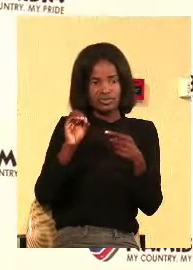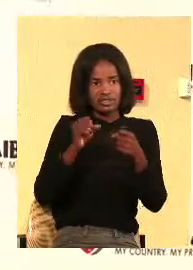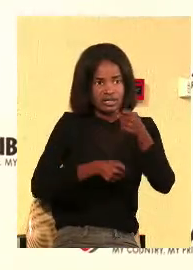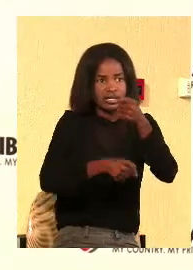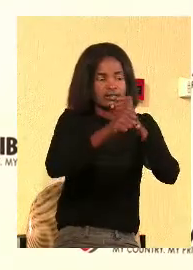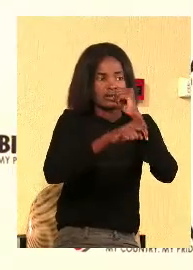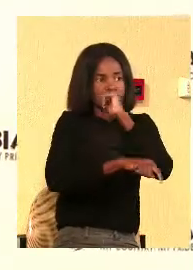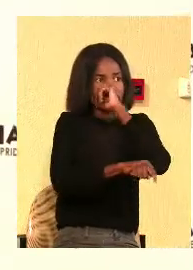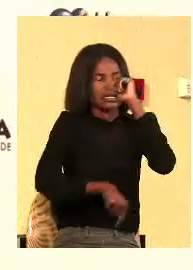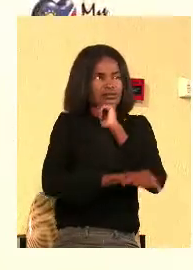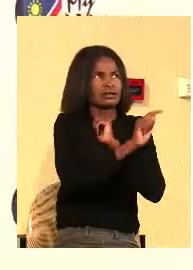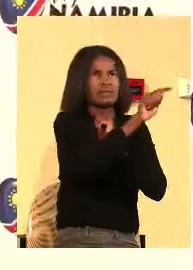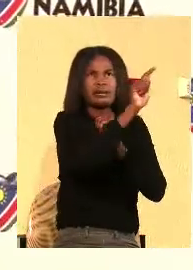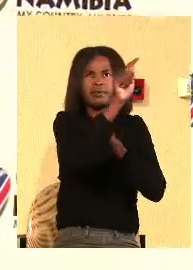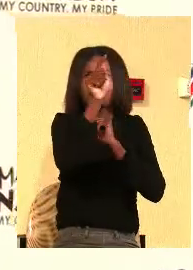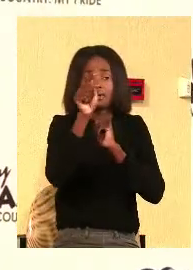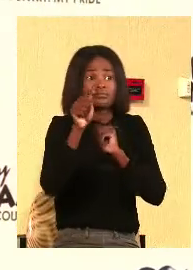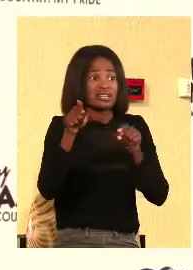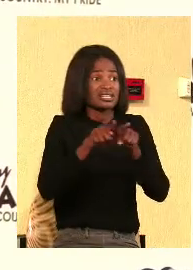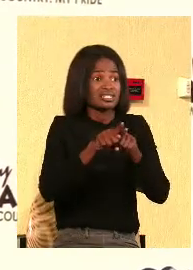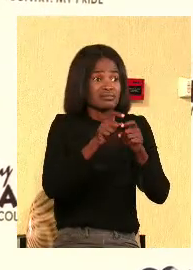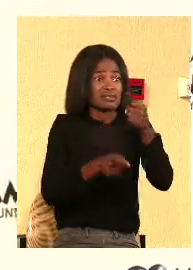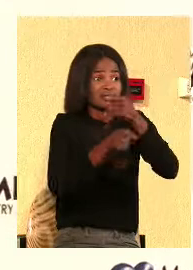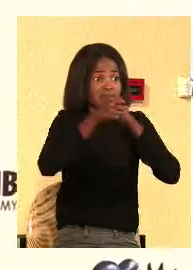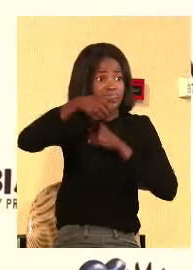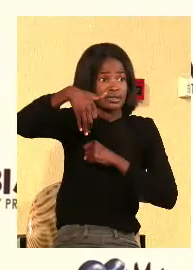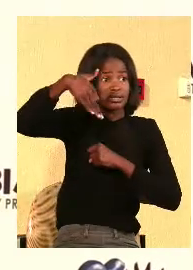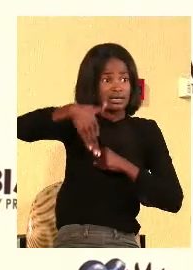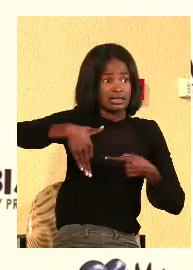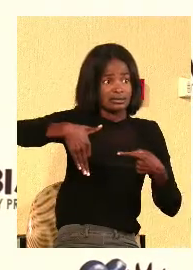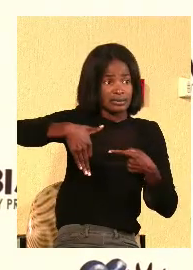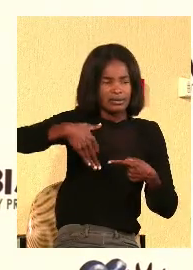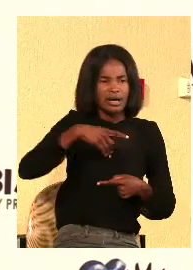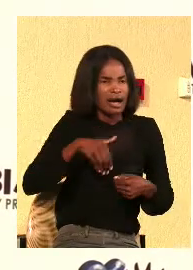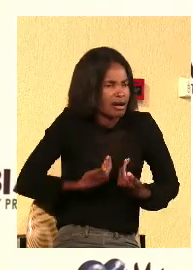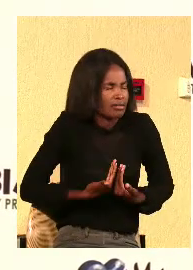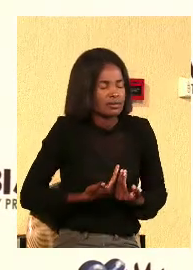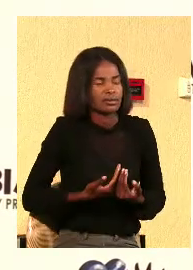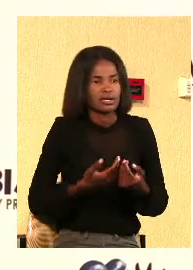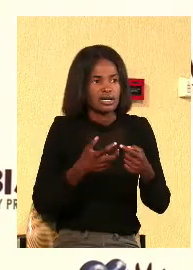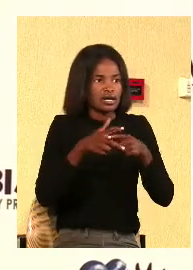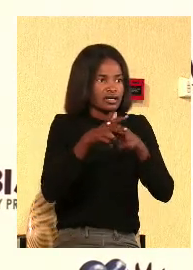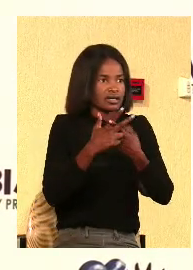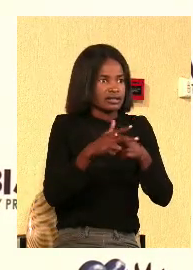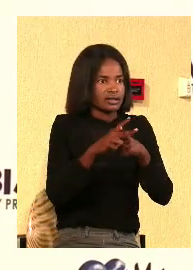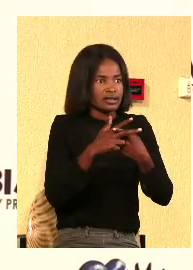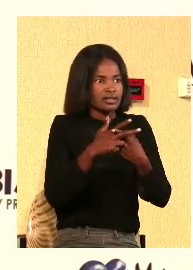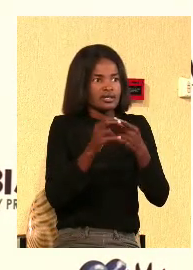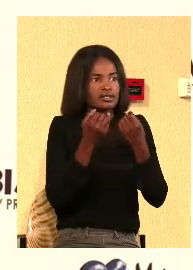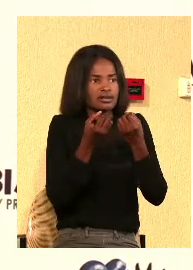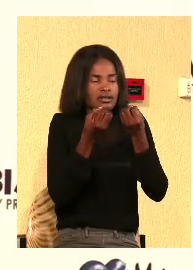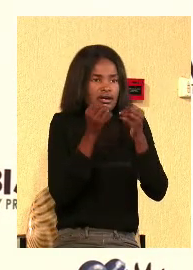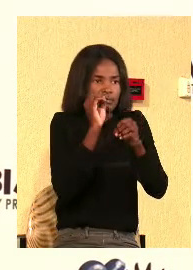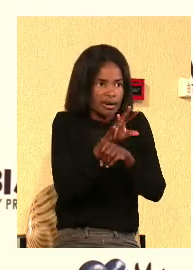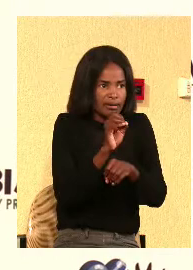countries, in this case Namibia, by providing technical information, technical